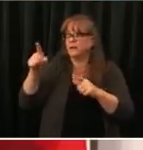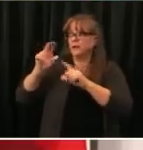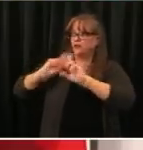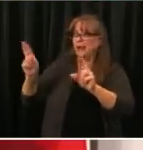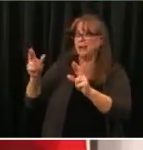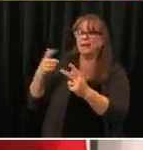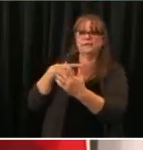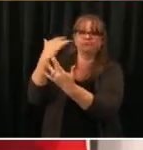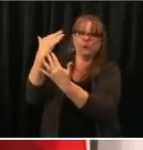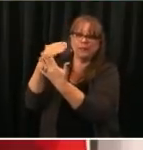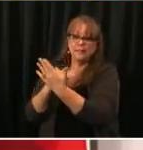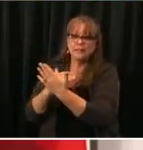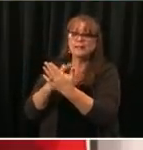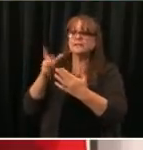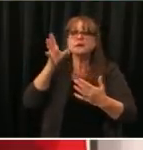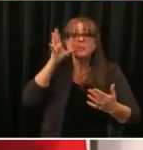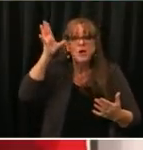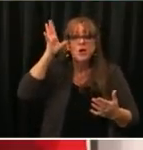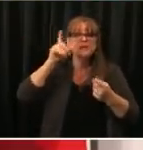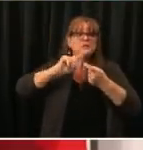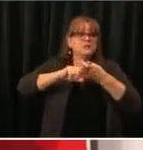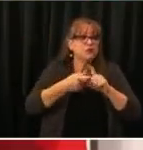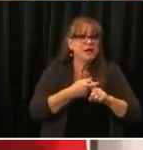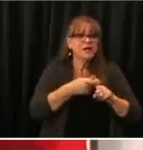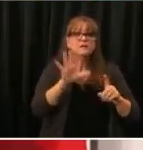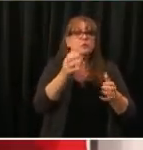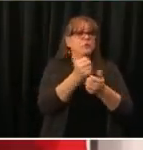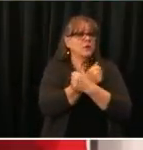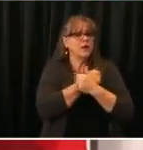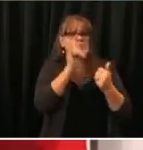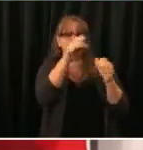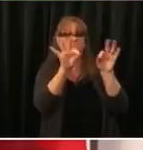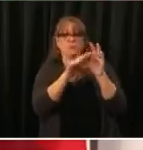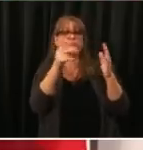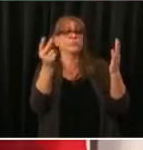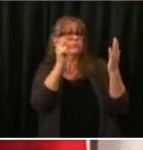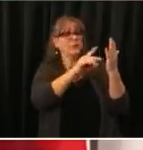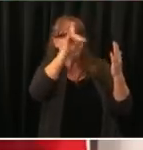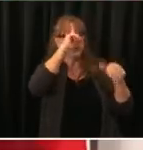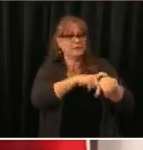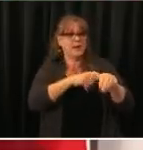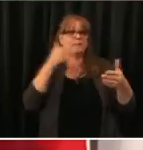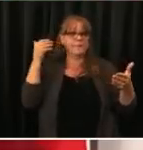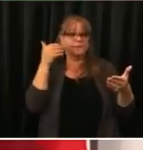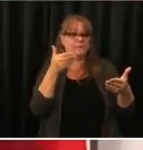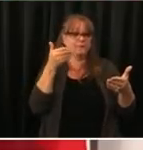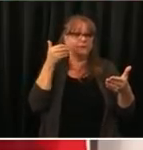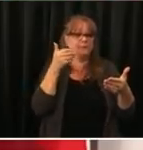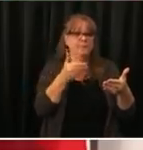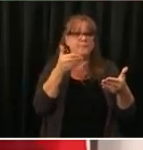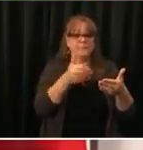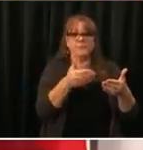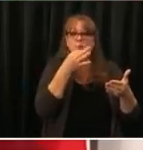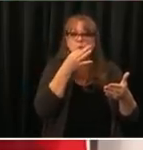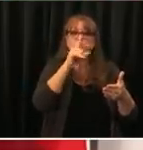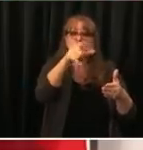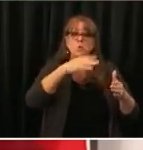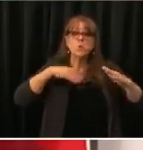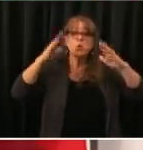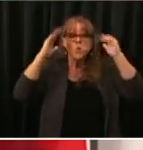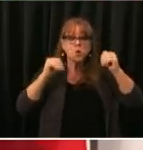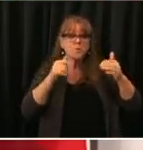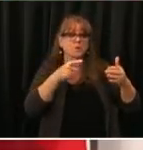loved ones who are, they will get that in the next few weeks if they haven't gotten it already. Hopefully next week, which will be a very big week for